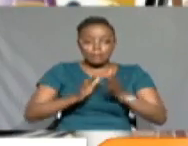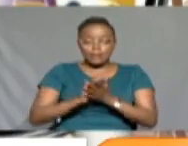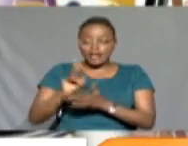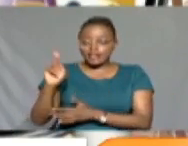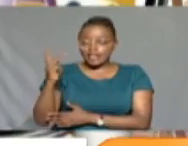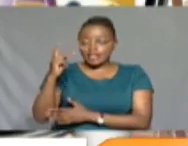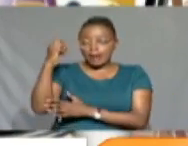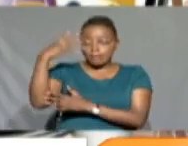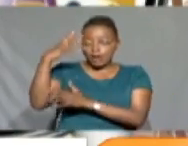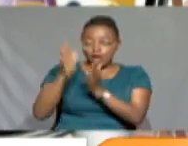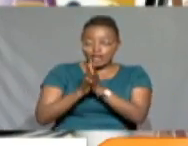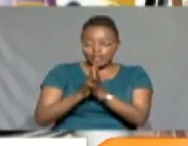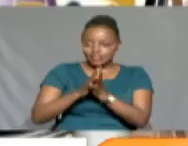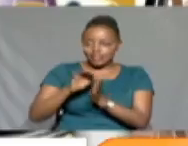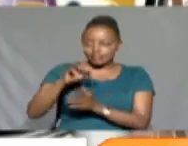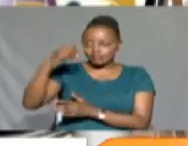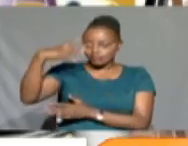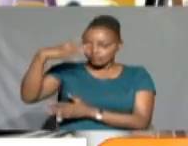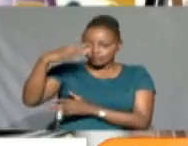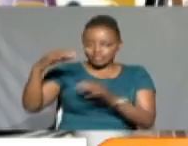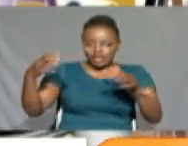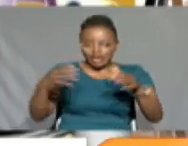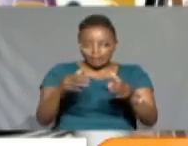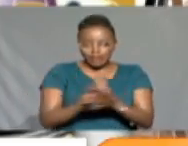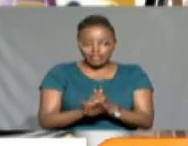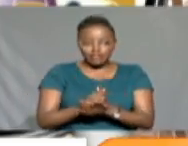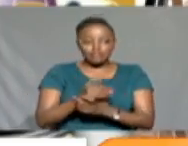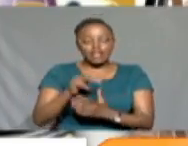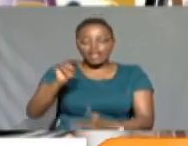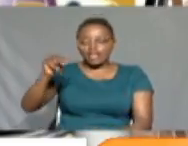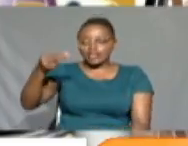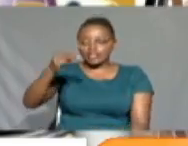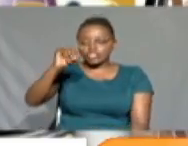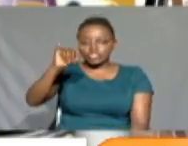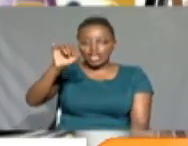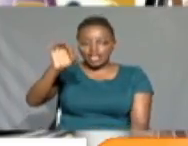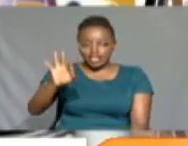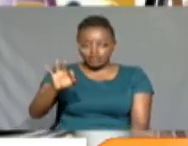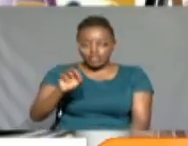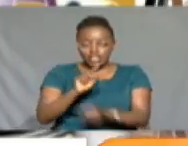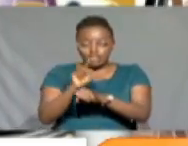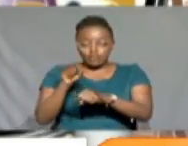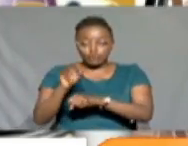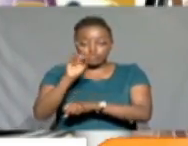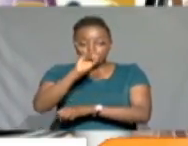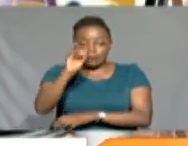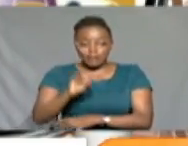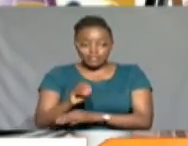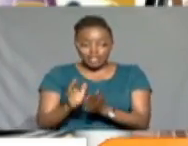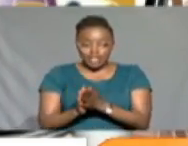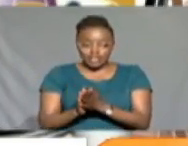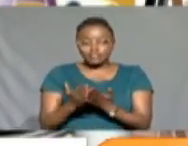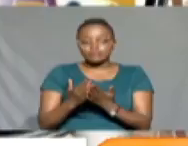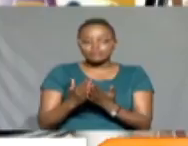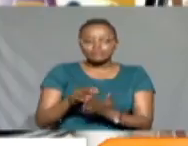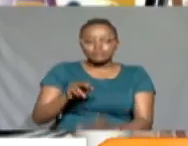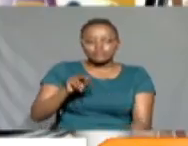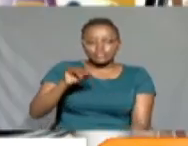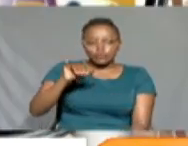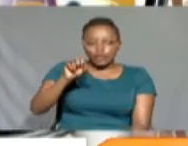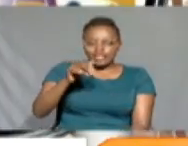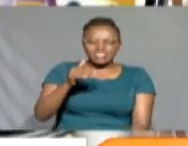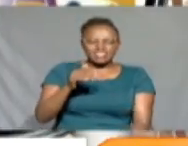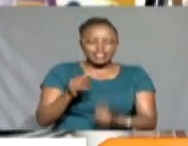Power and Lighting Company at 12.9%, the National Hospital and Insurance Fund at 11.1%, while the courts ranked fifth